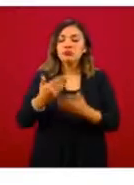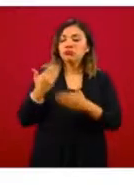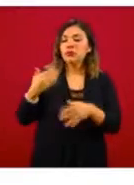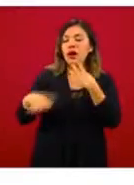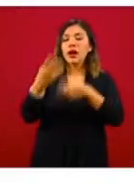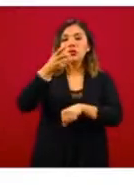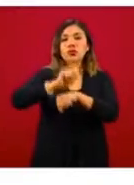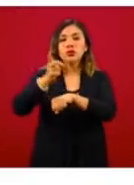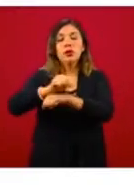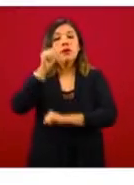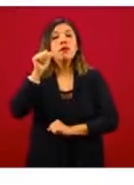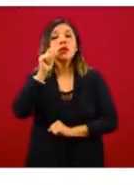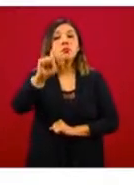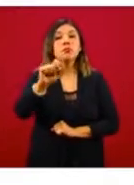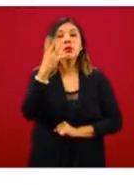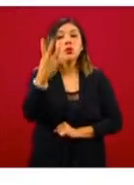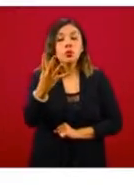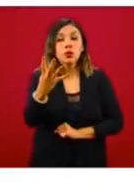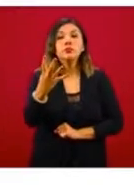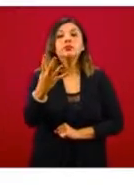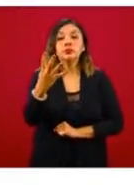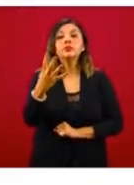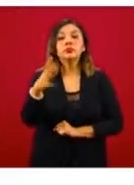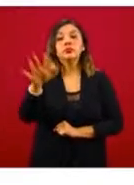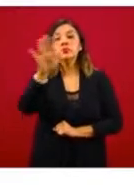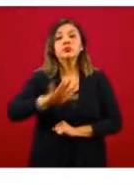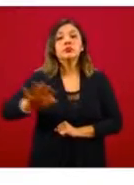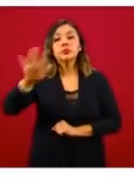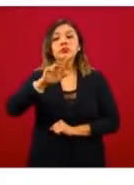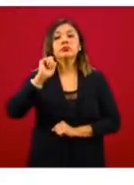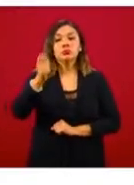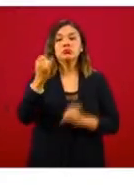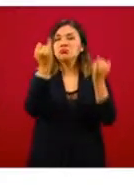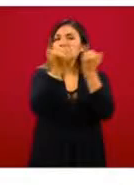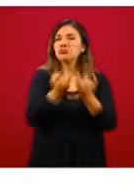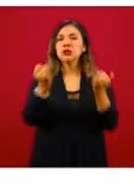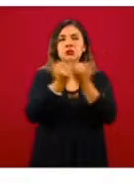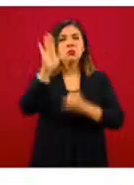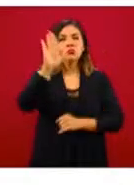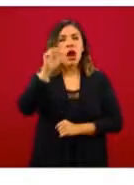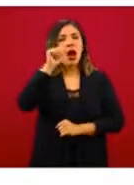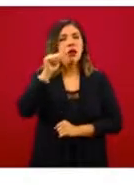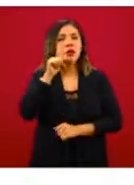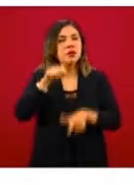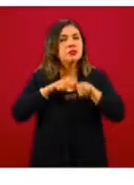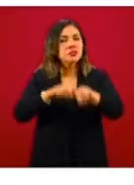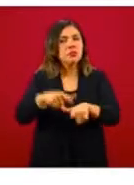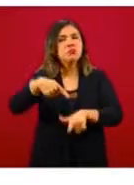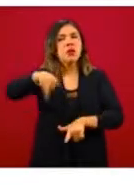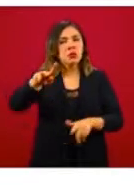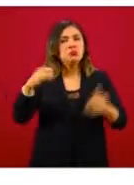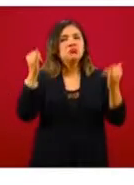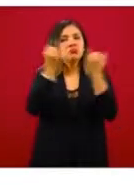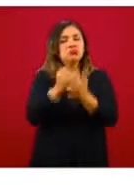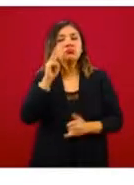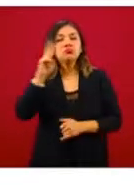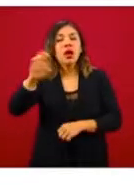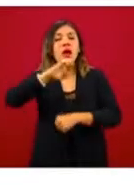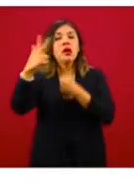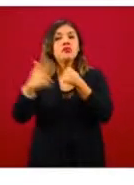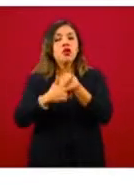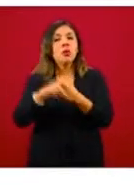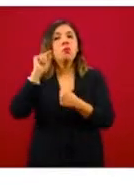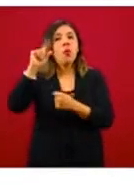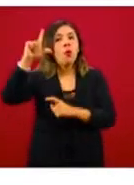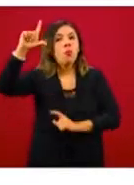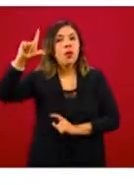whole world, and we can also see what has been going on over the last 14 days. We can see